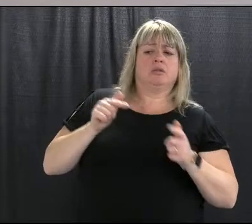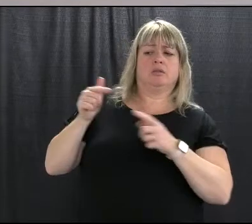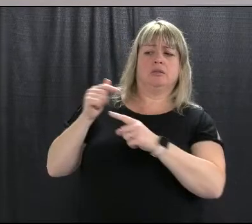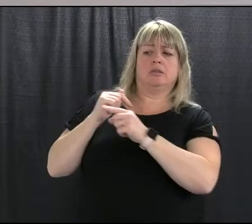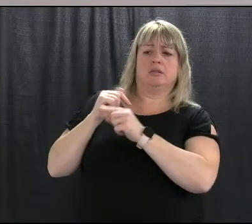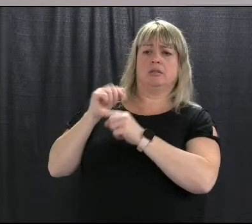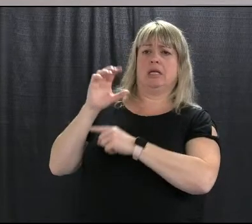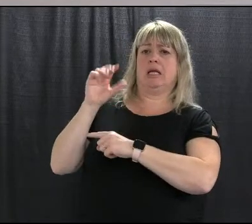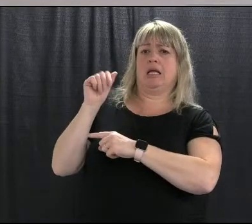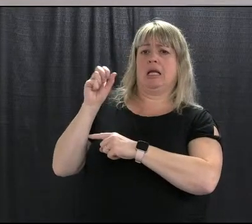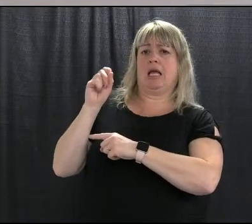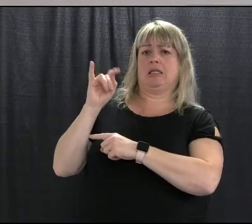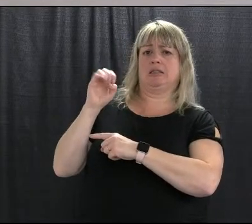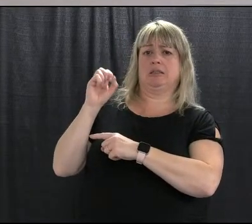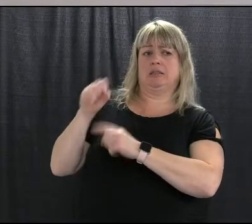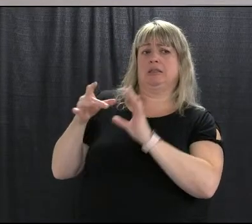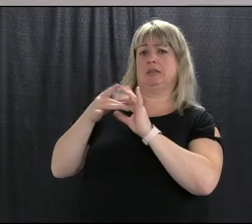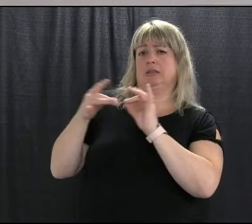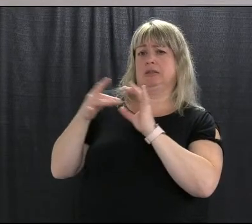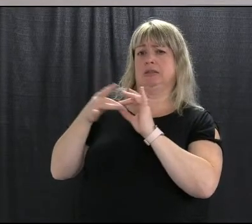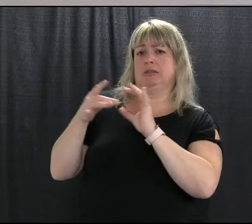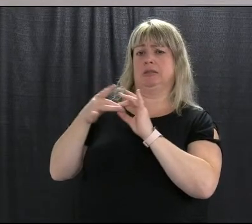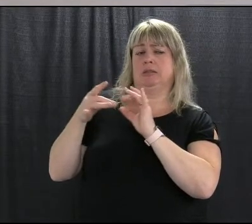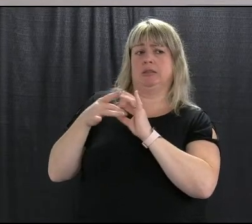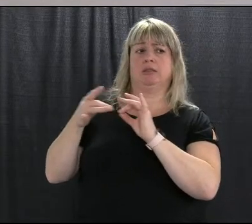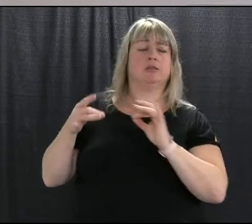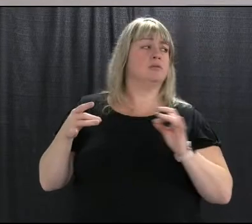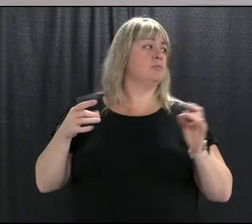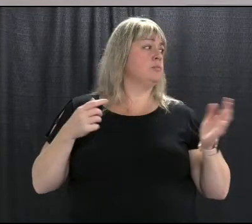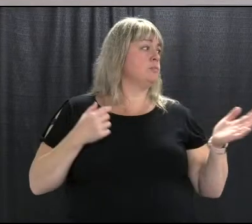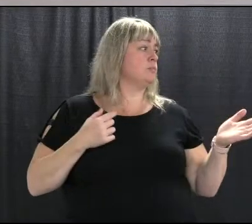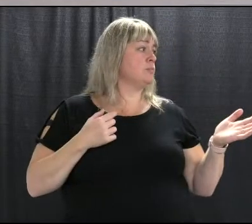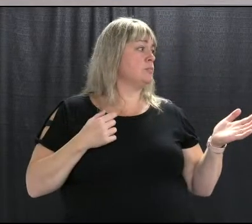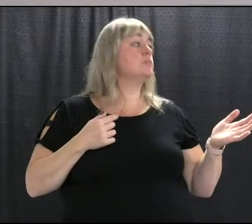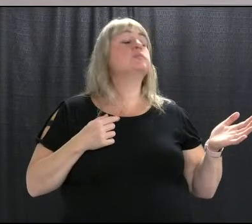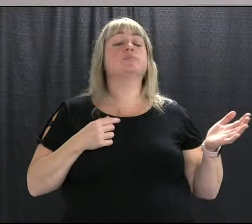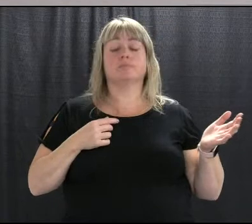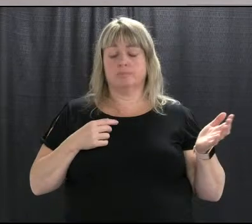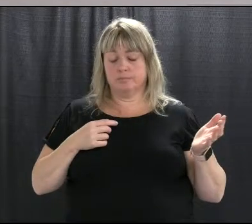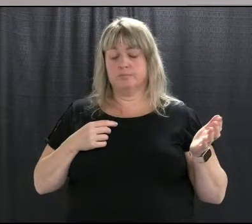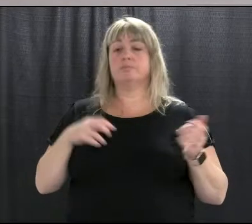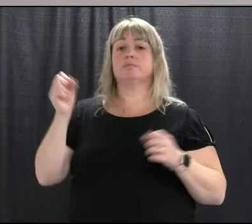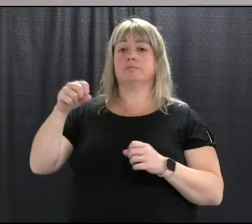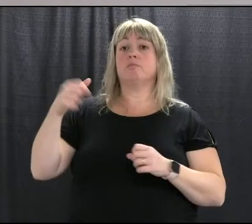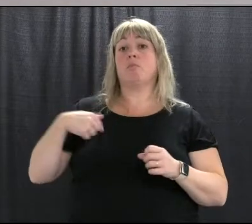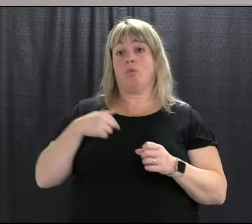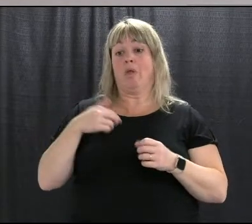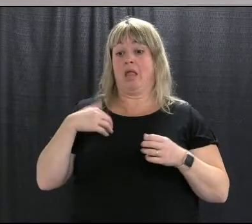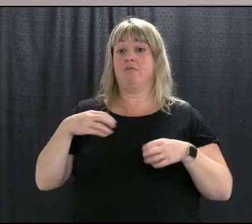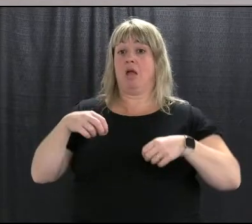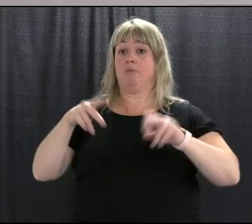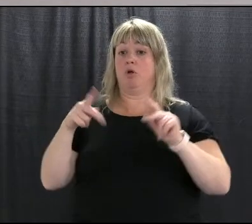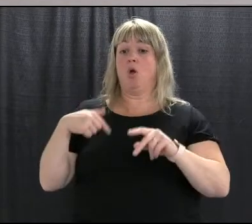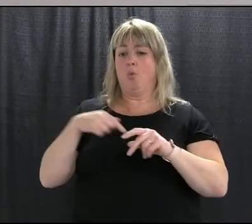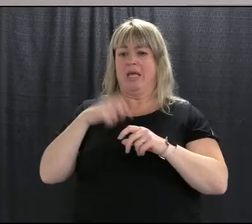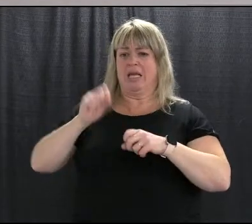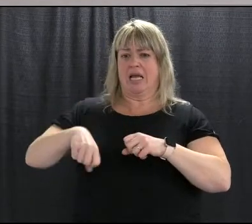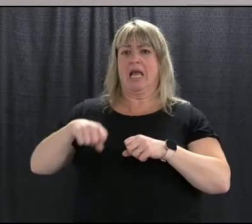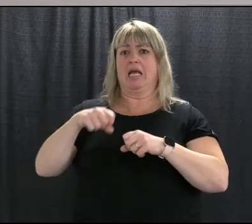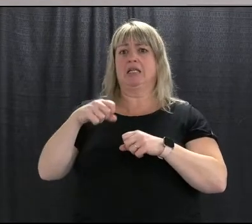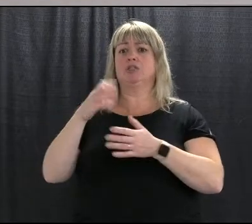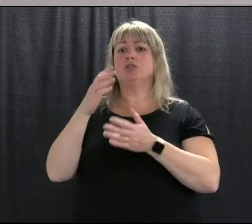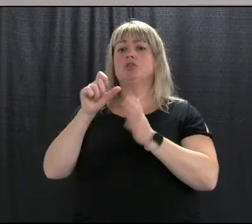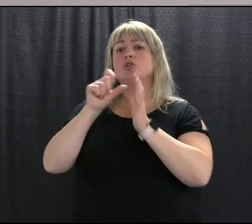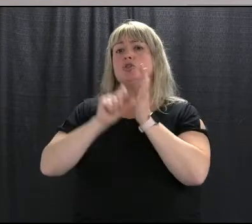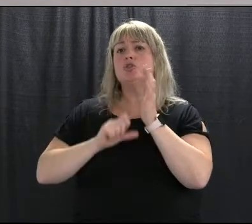more of an operational issue, so Cassie can expand on that. Yes, so we do have some opportunity to reconfigure the